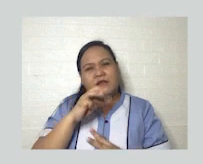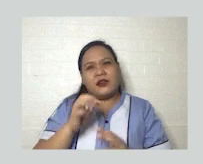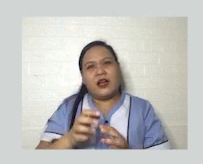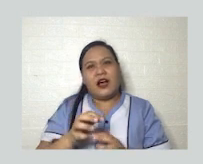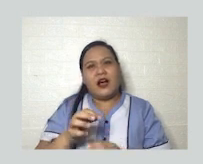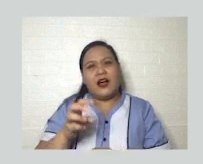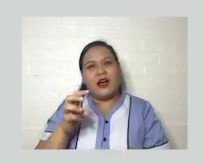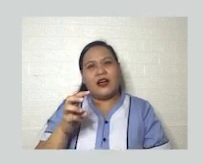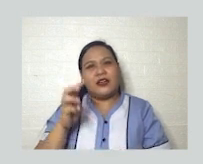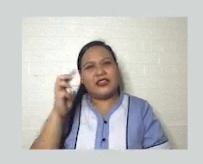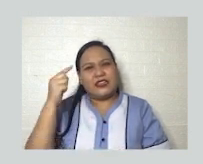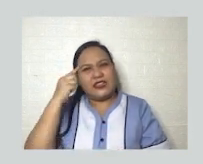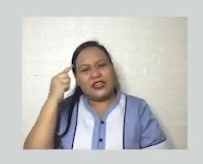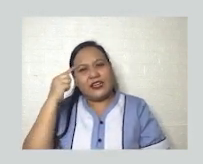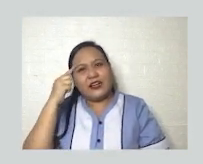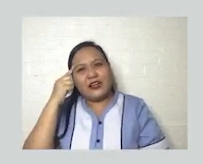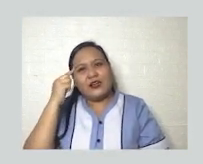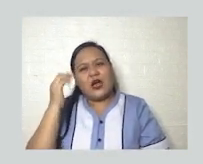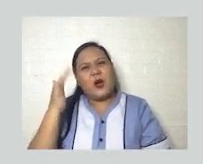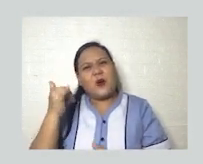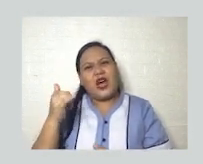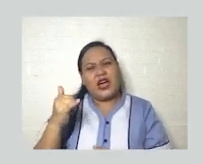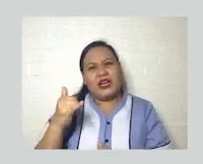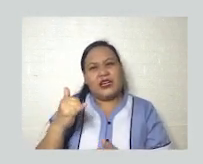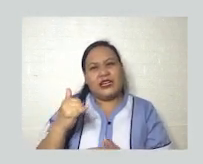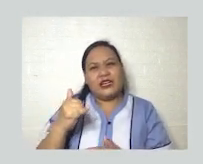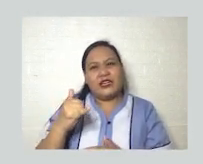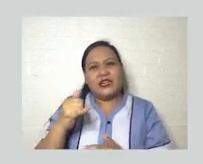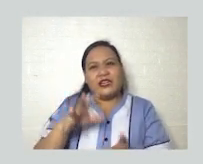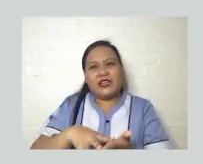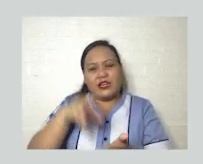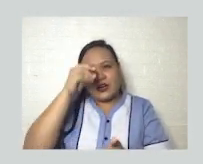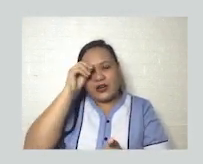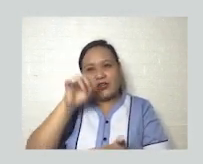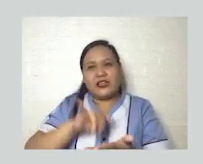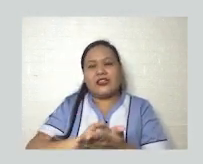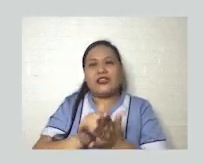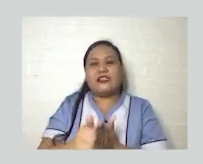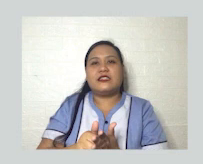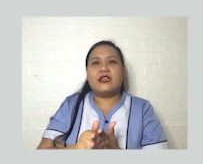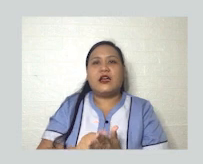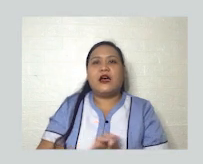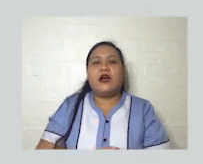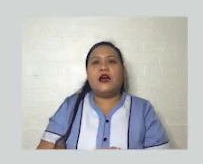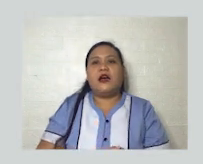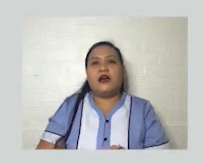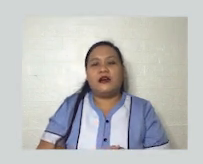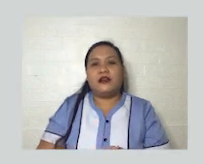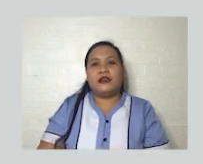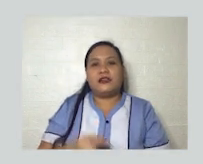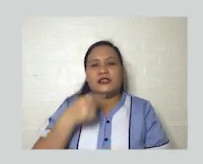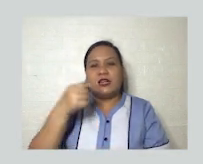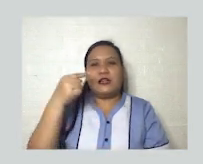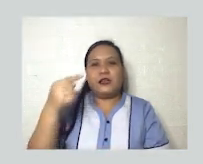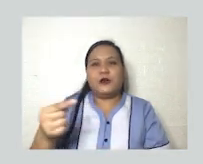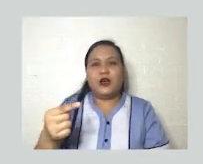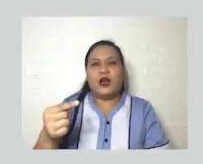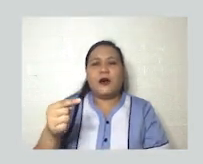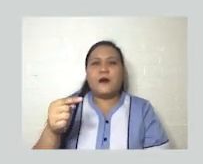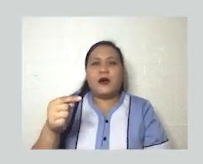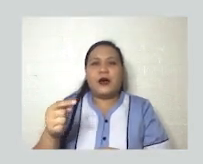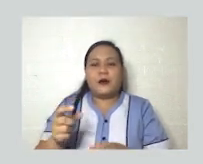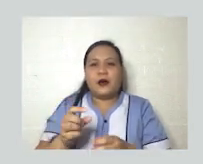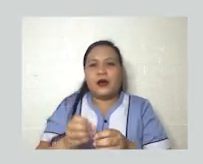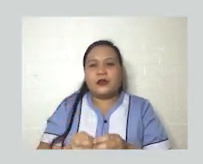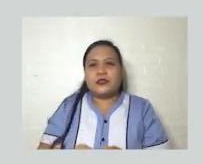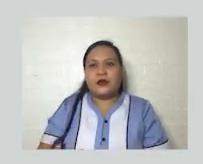Maybe you are wondering why there is a need to learn all of this. Let me tell you that as long as